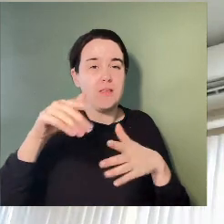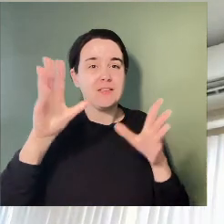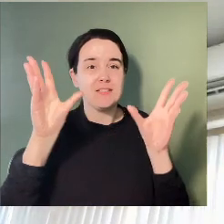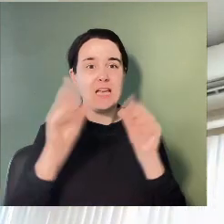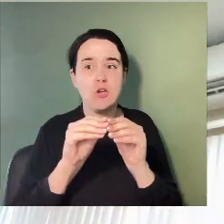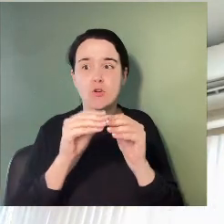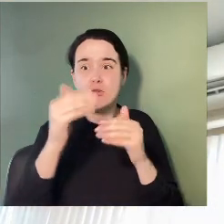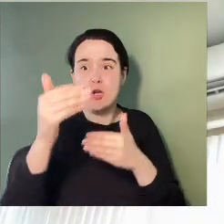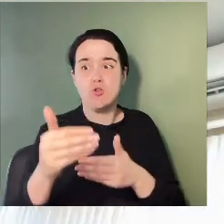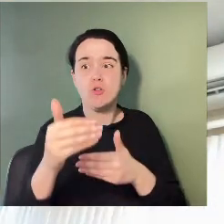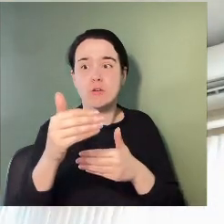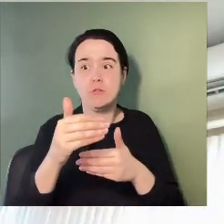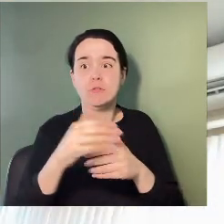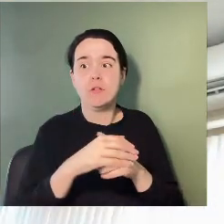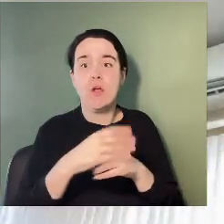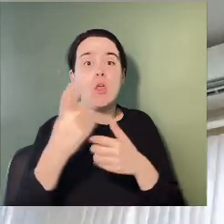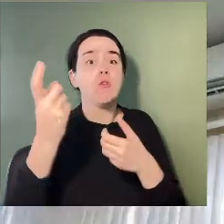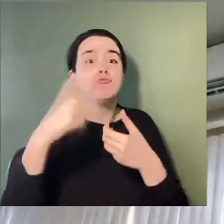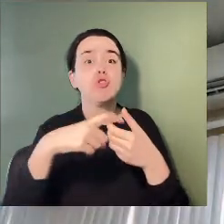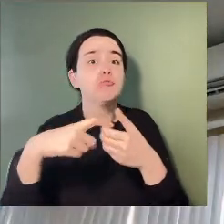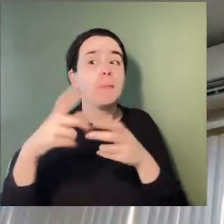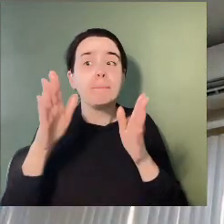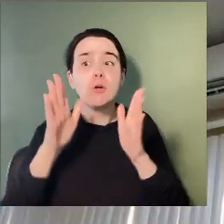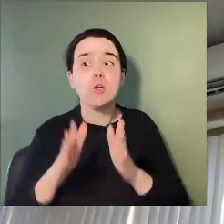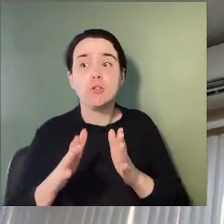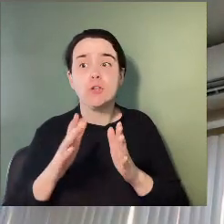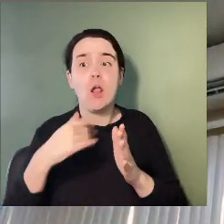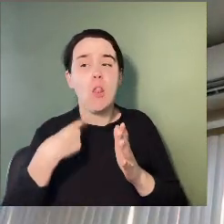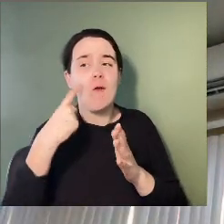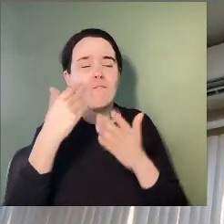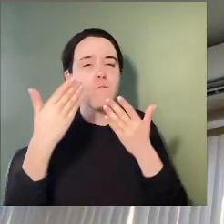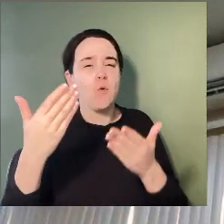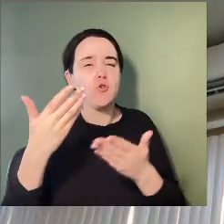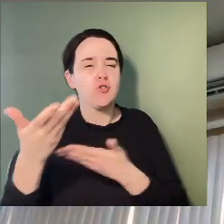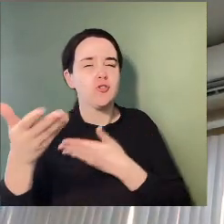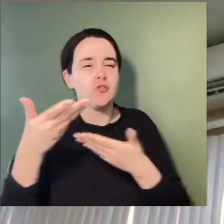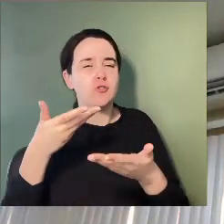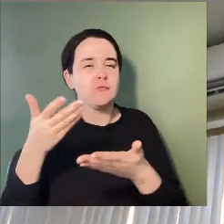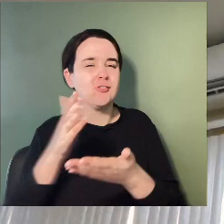but were able to share questions. We're looking forward to sharing the answers after the fact.